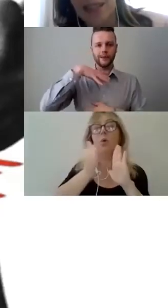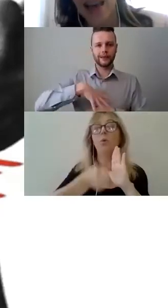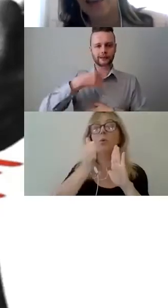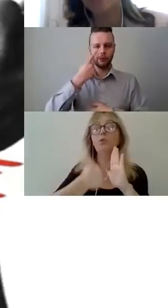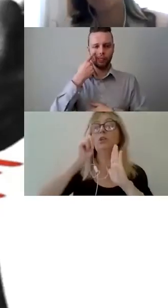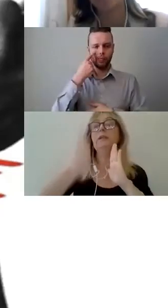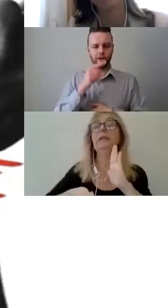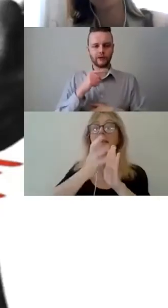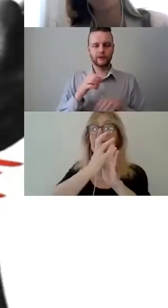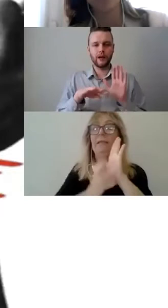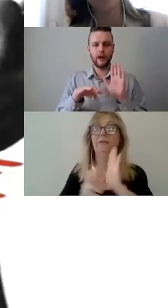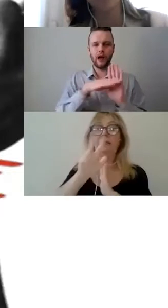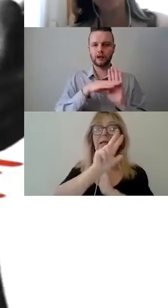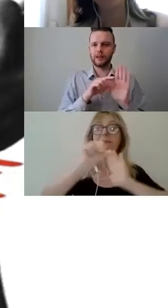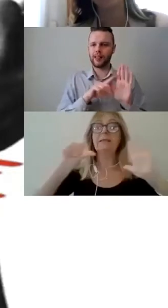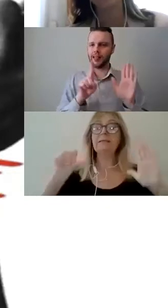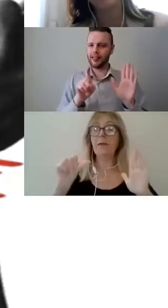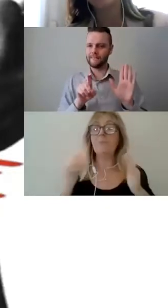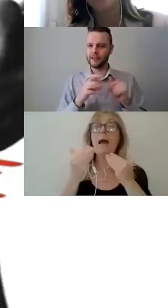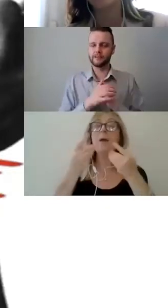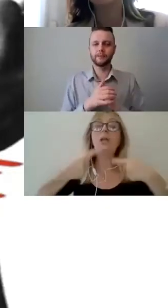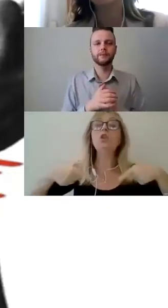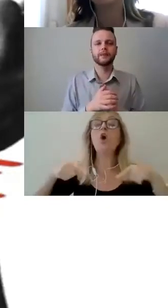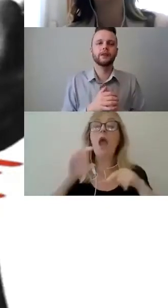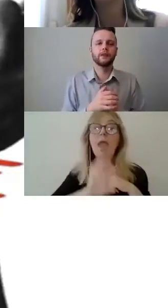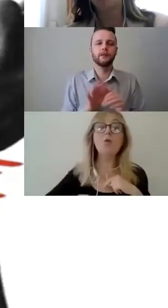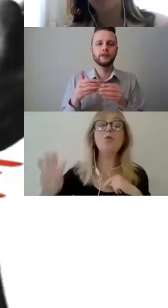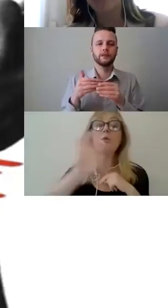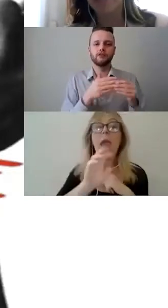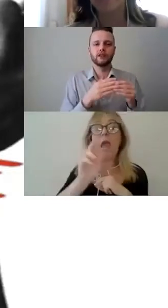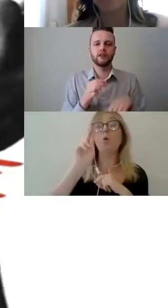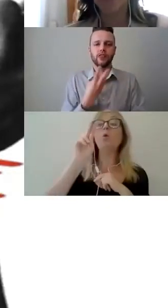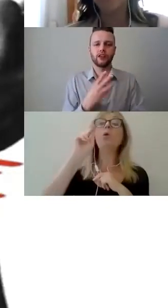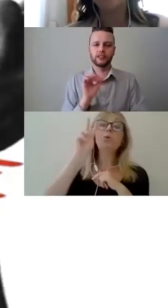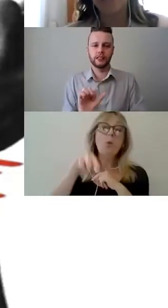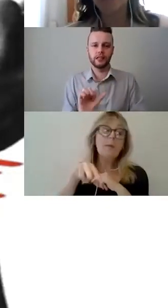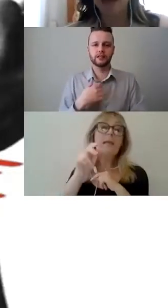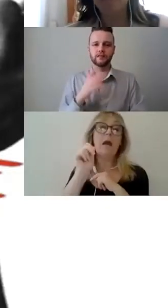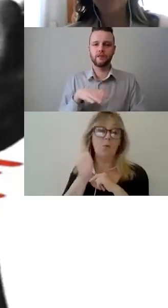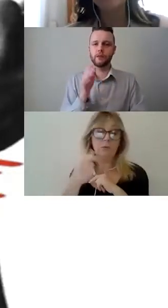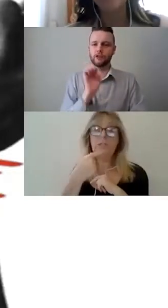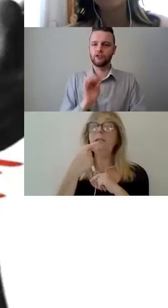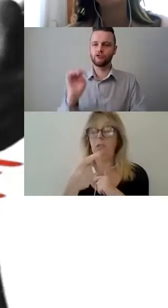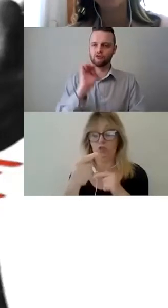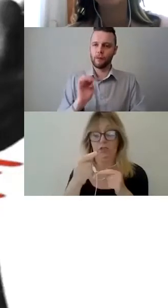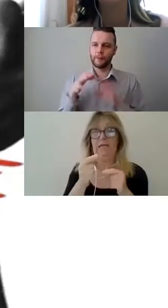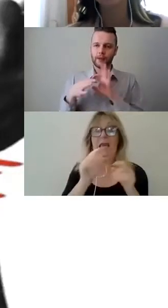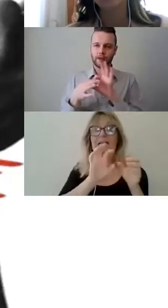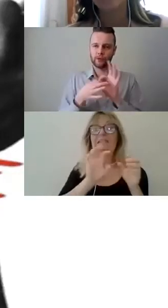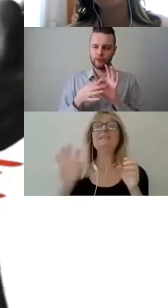at Article 11 of Directive 36 by the European Union,